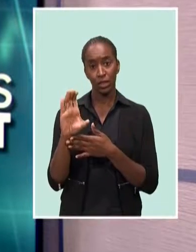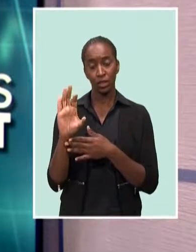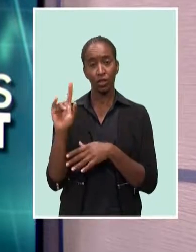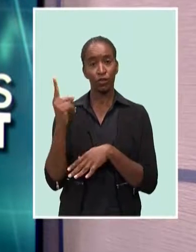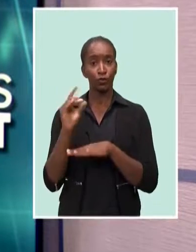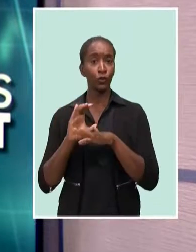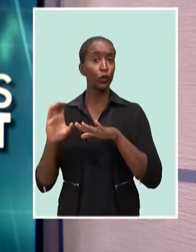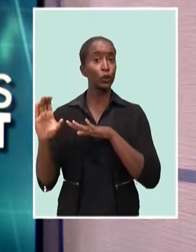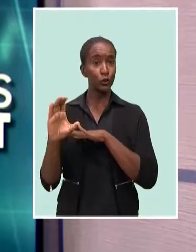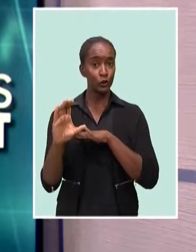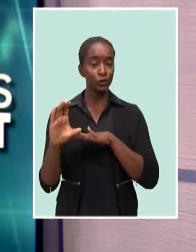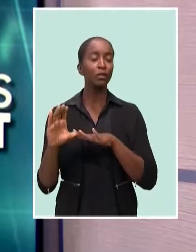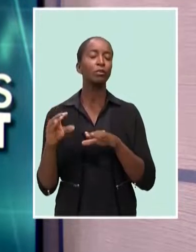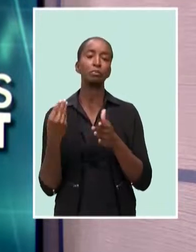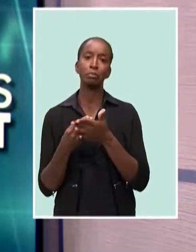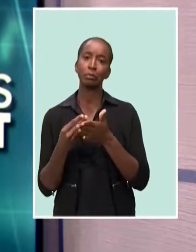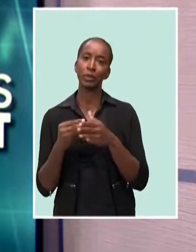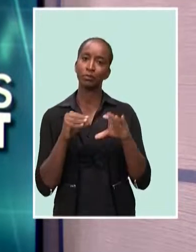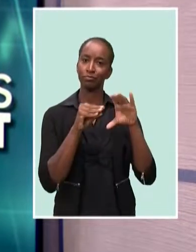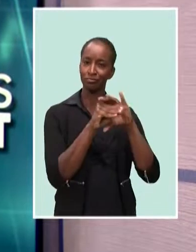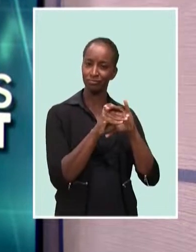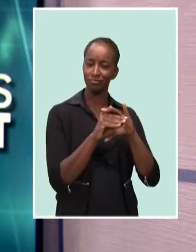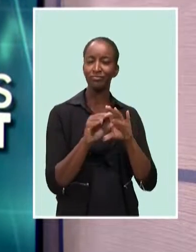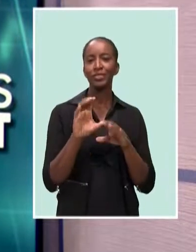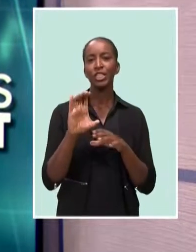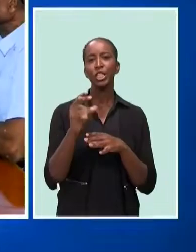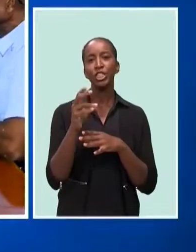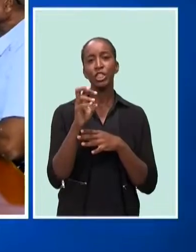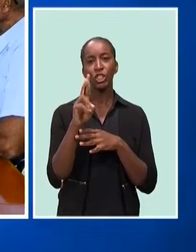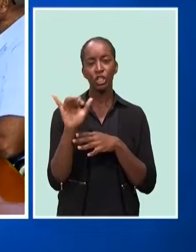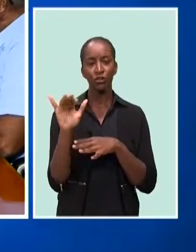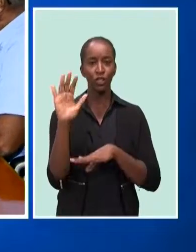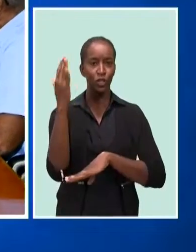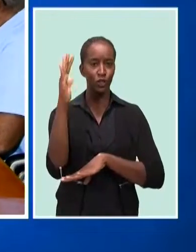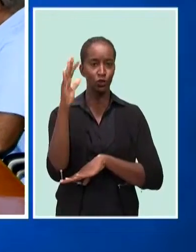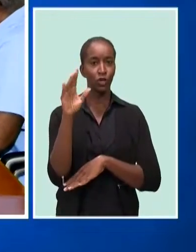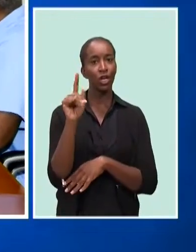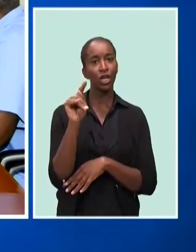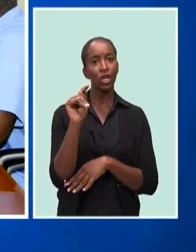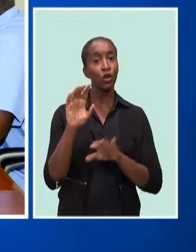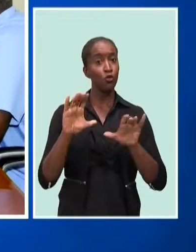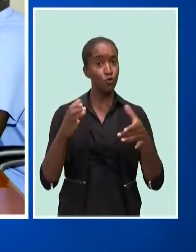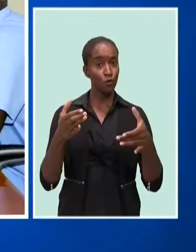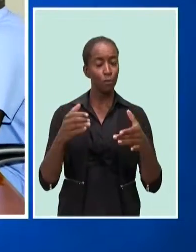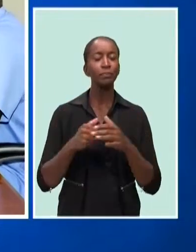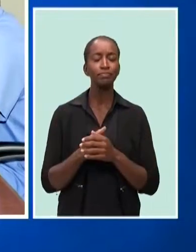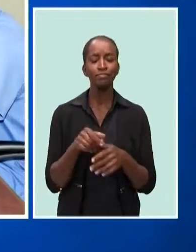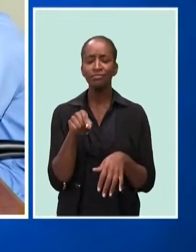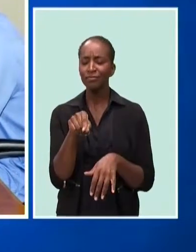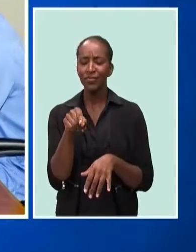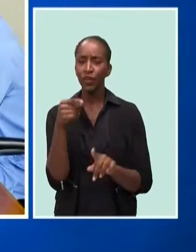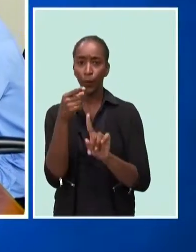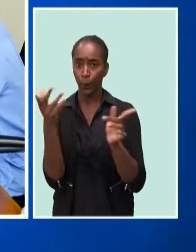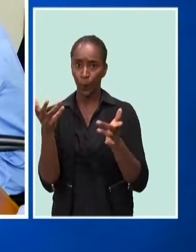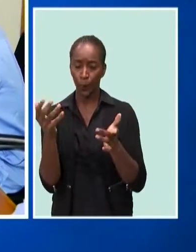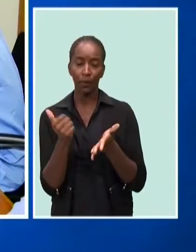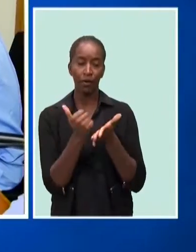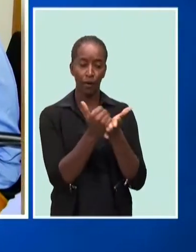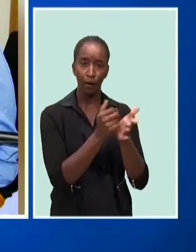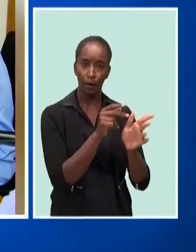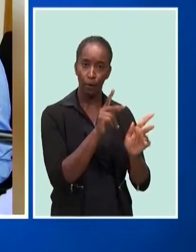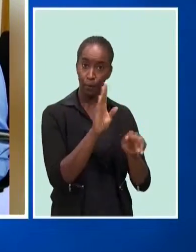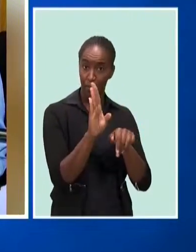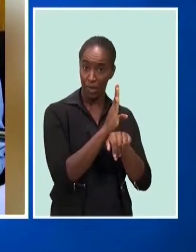injection for the Cherry Tree Trust. The Cherry Tree Trust is a charity that focuses on financially assisting businesses that employ no more than